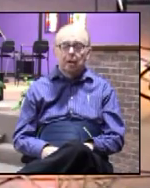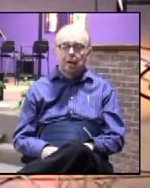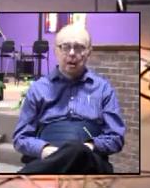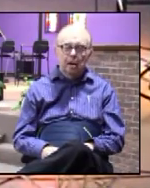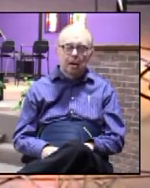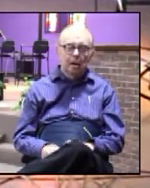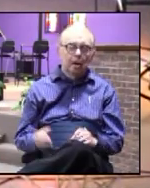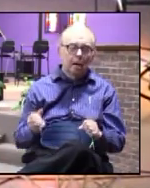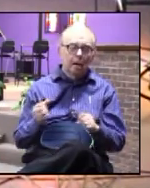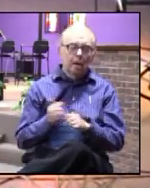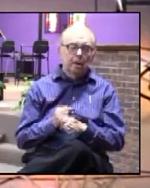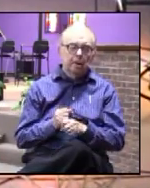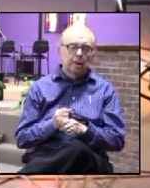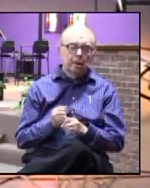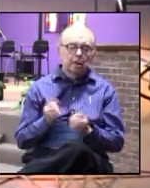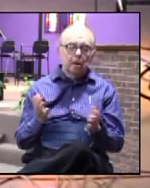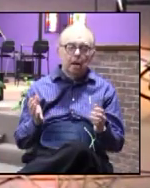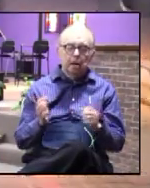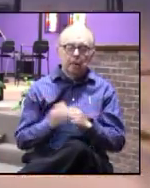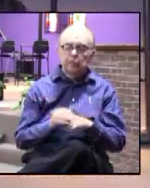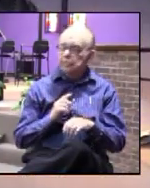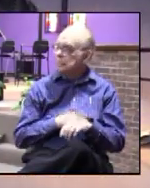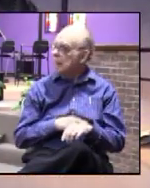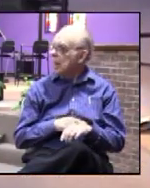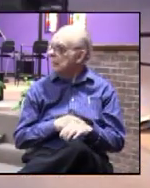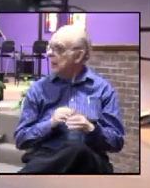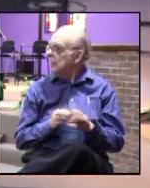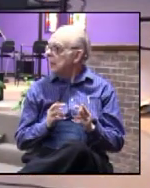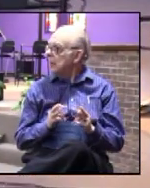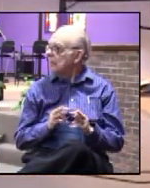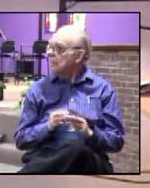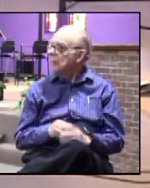You get a lot of worship time.